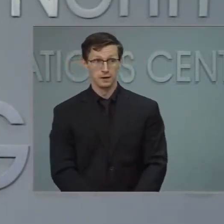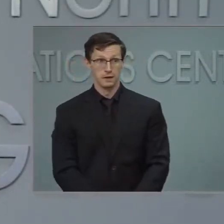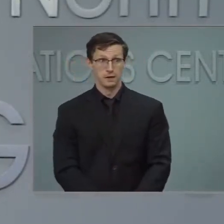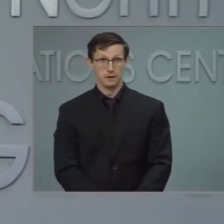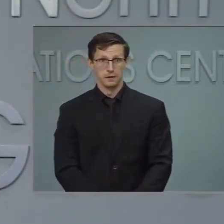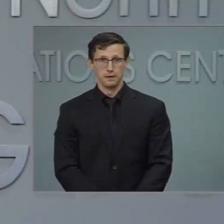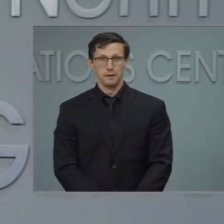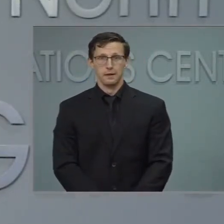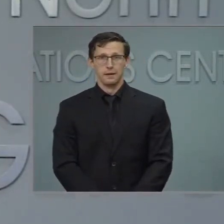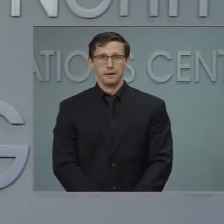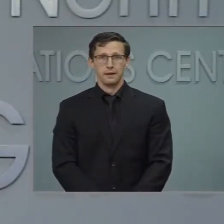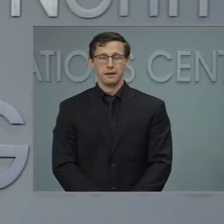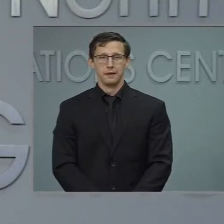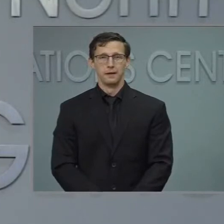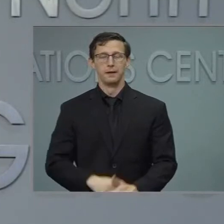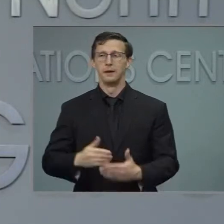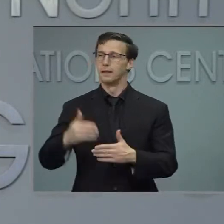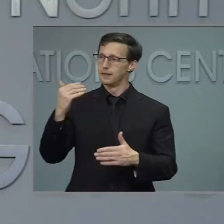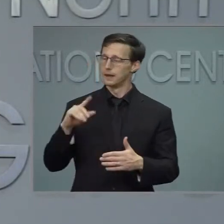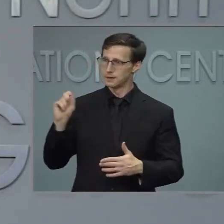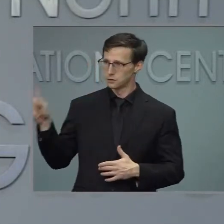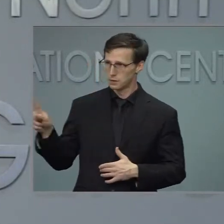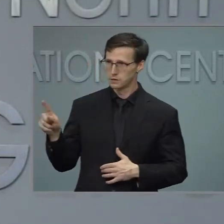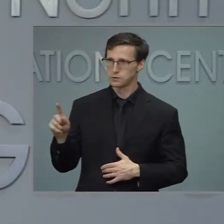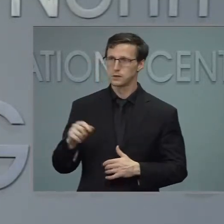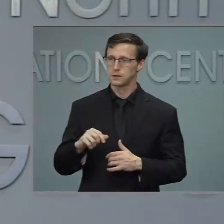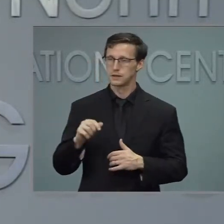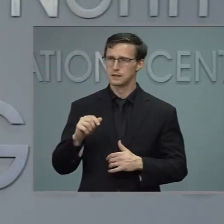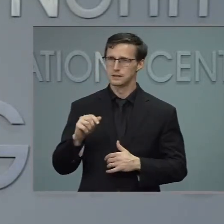Our next question is from Ann Doss-Helms with WFAE.